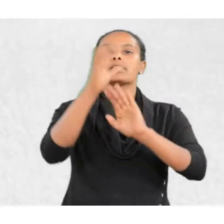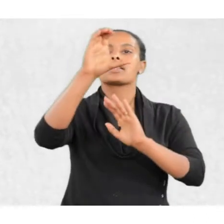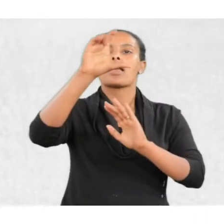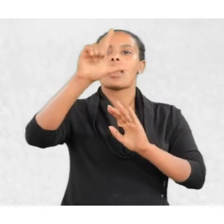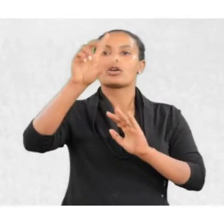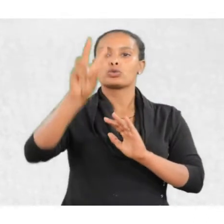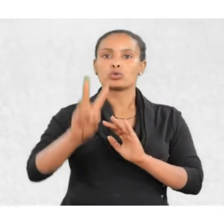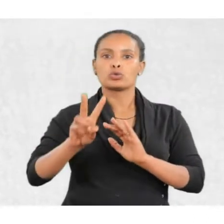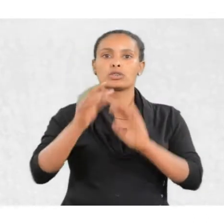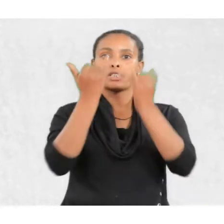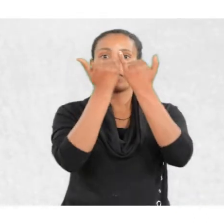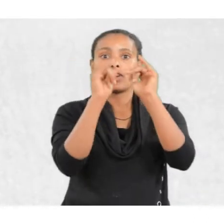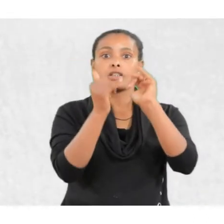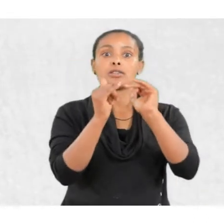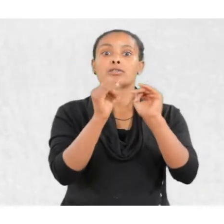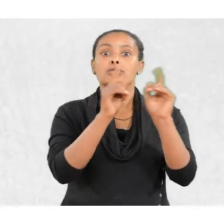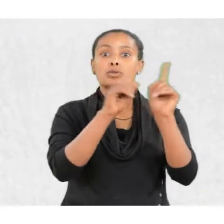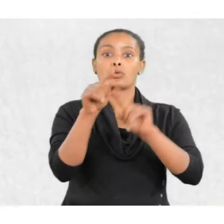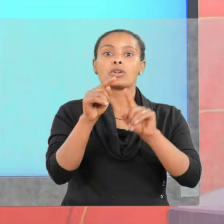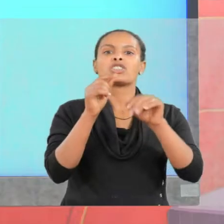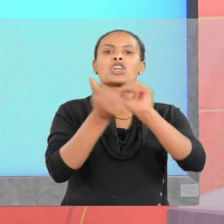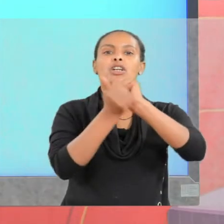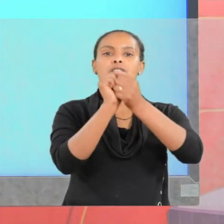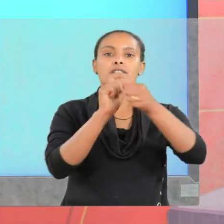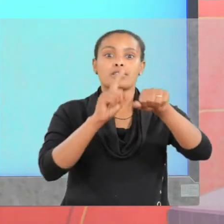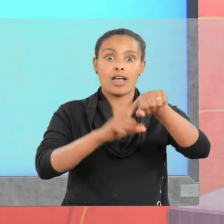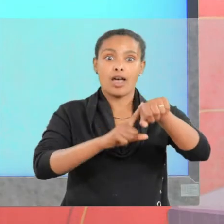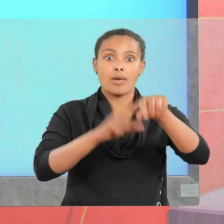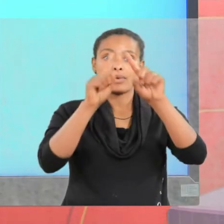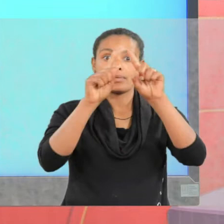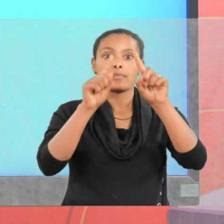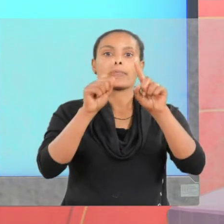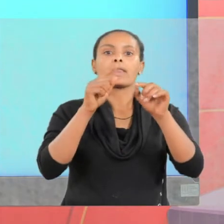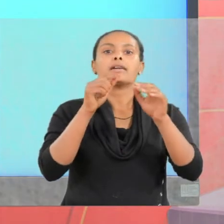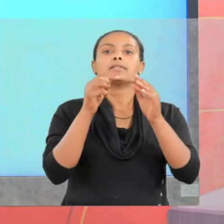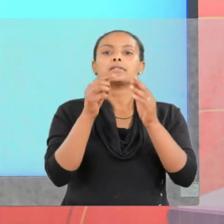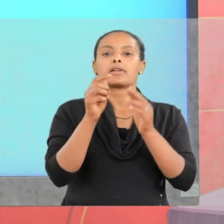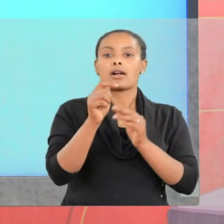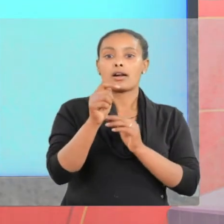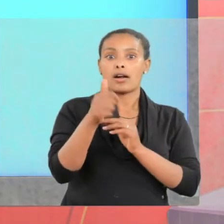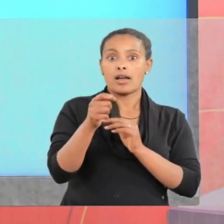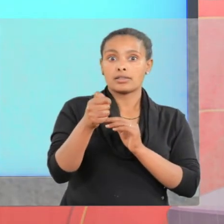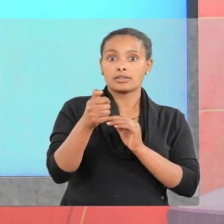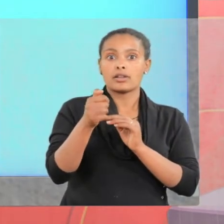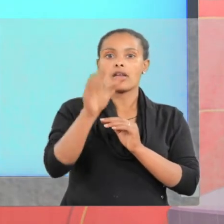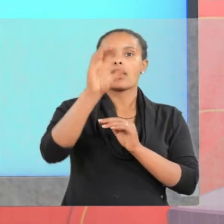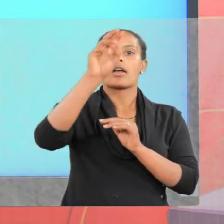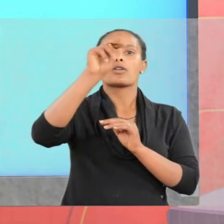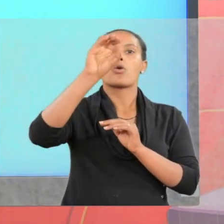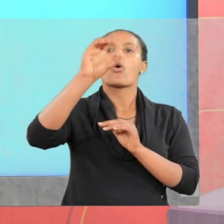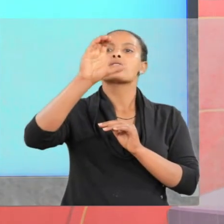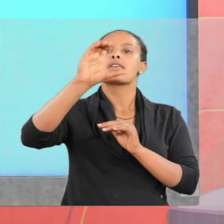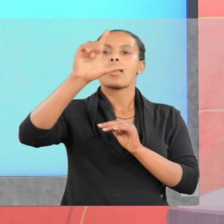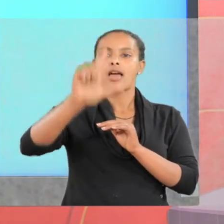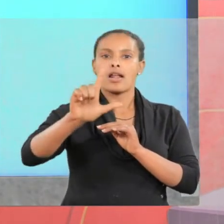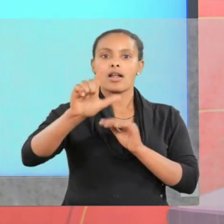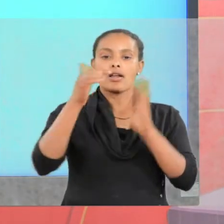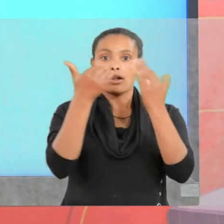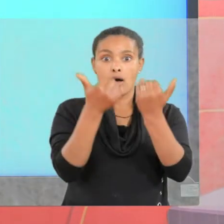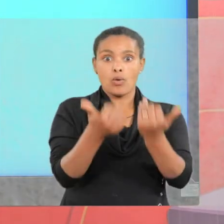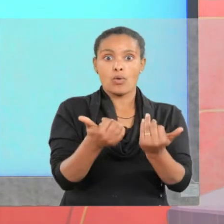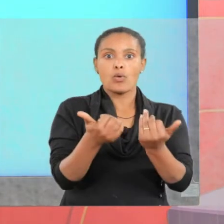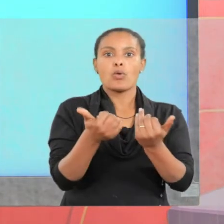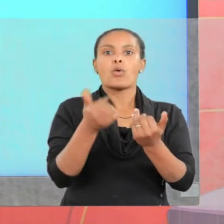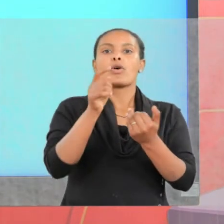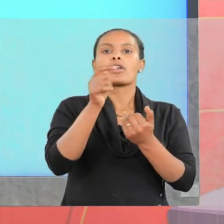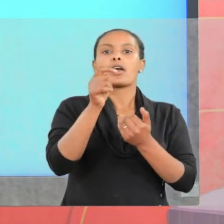Cl2 divided by change in time. Here it says relate the rate of the reaction of NOCl. Now